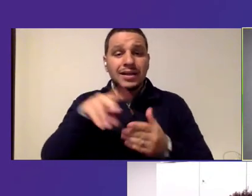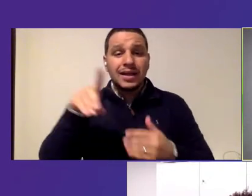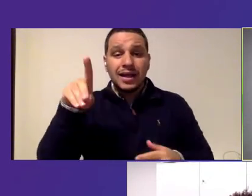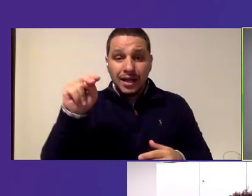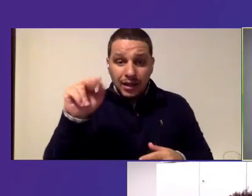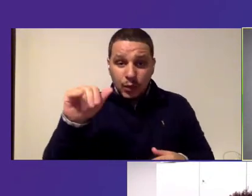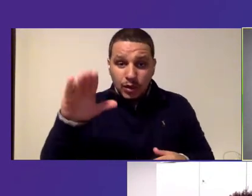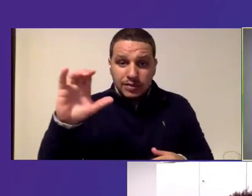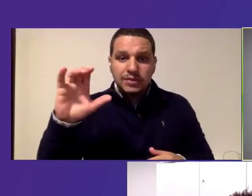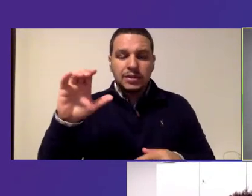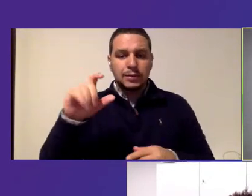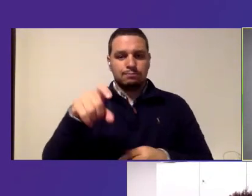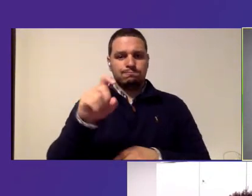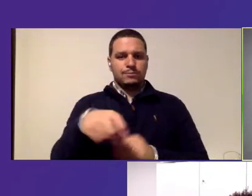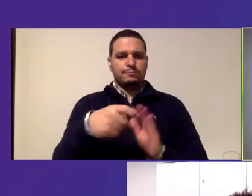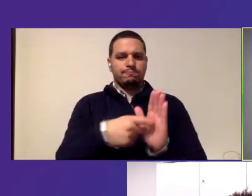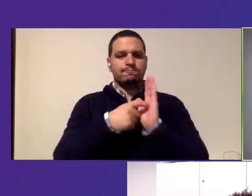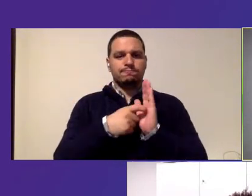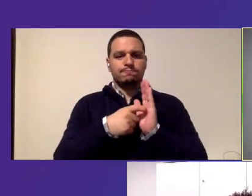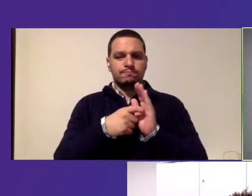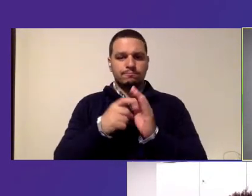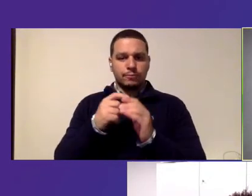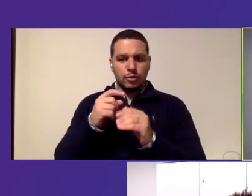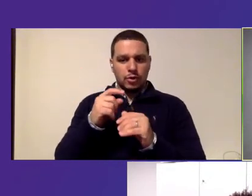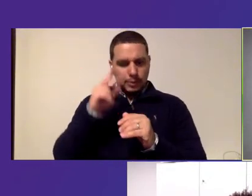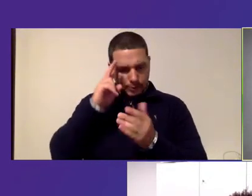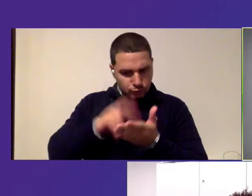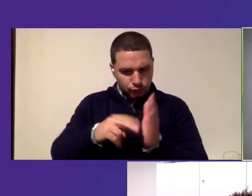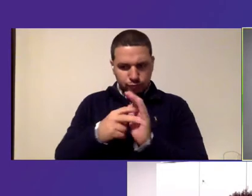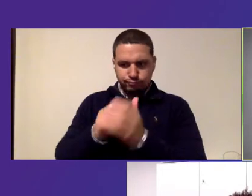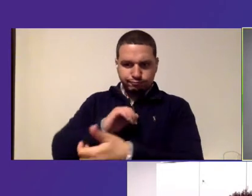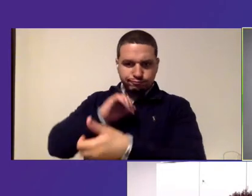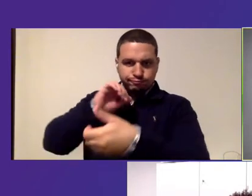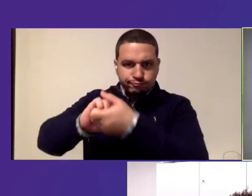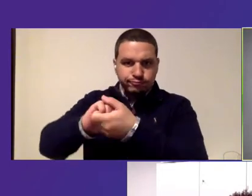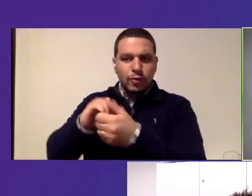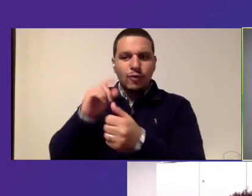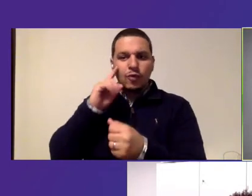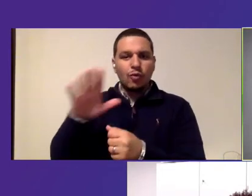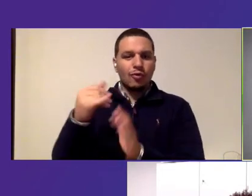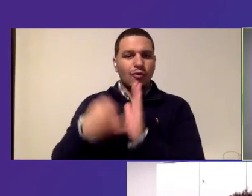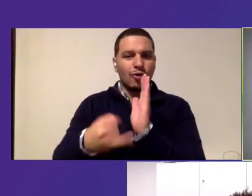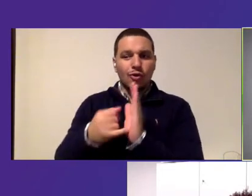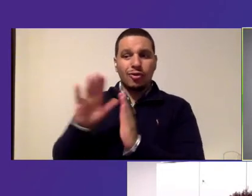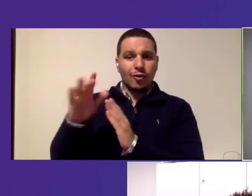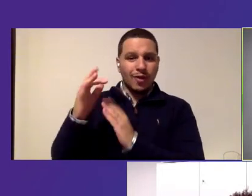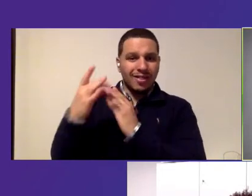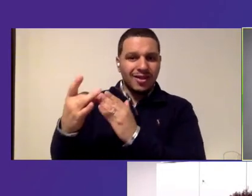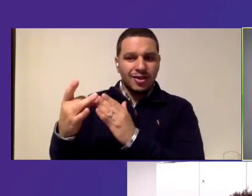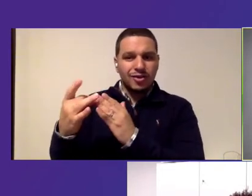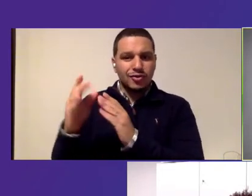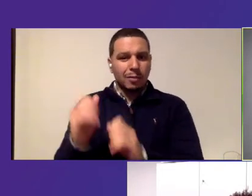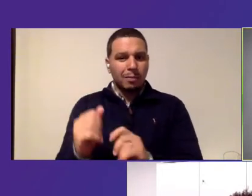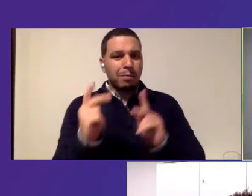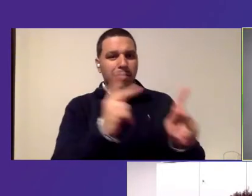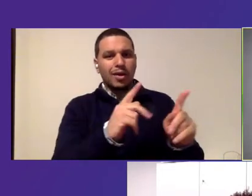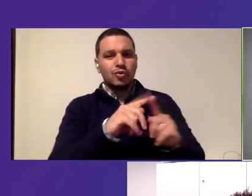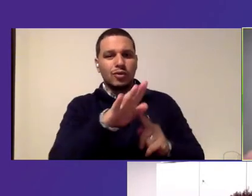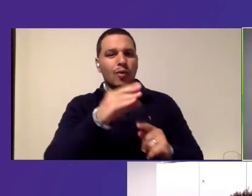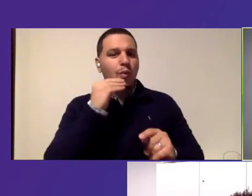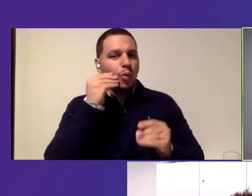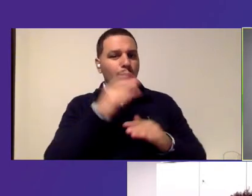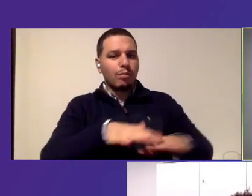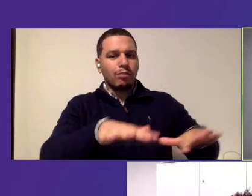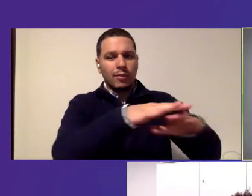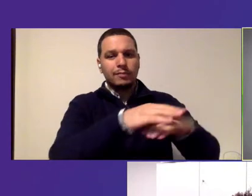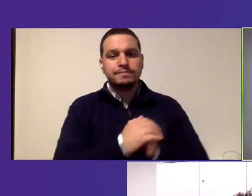concerted efforts to collaborate and make those pathways for Lenape artists and leaders to return to Lenape Hoking.